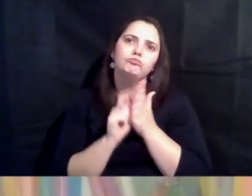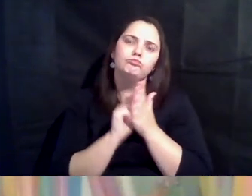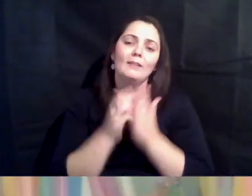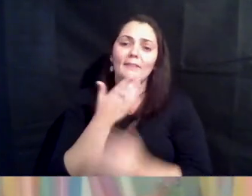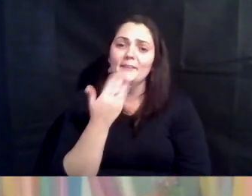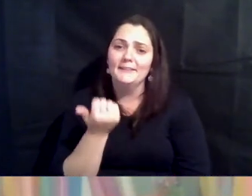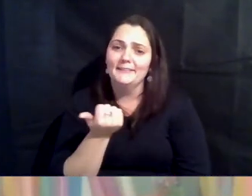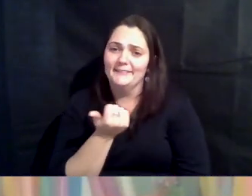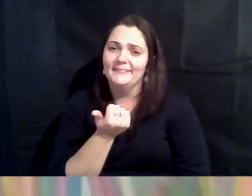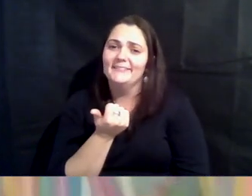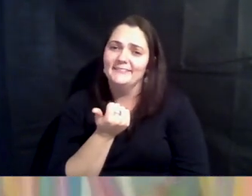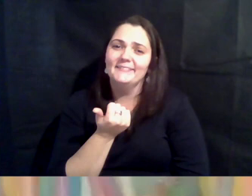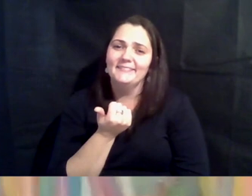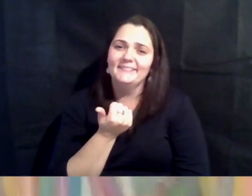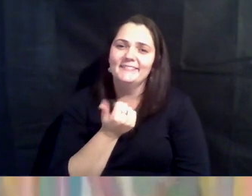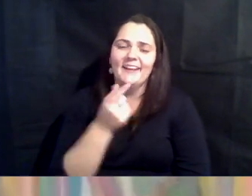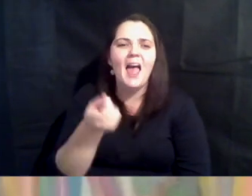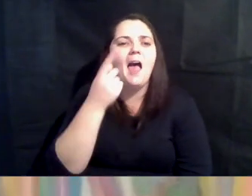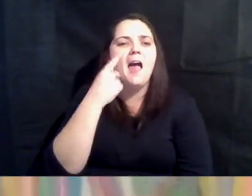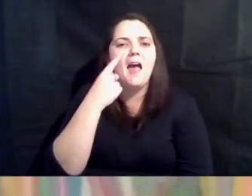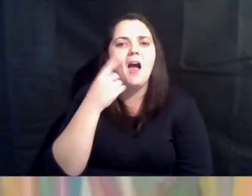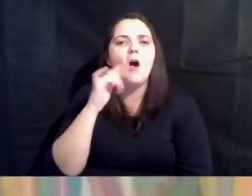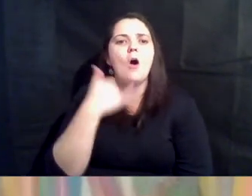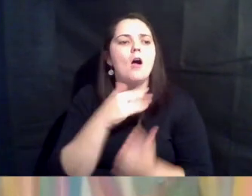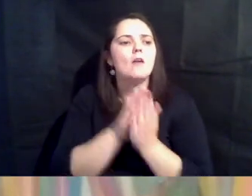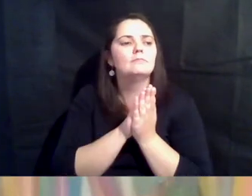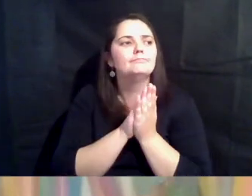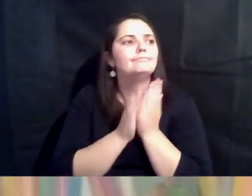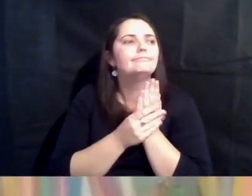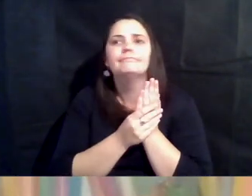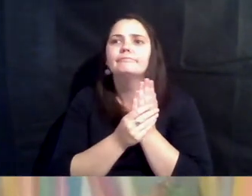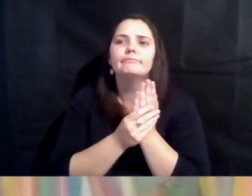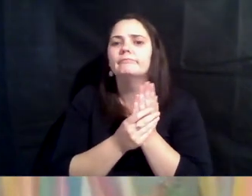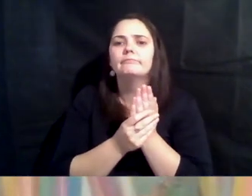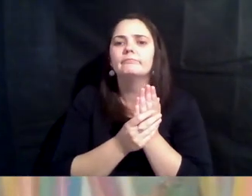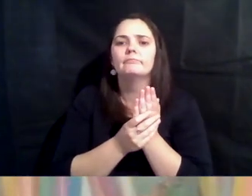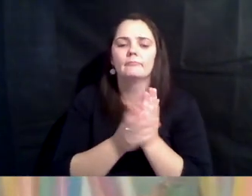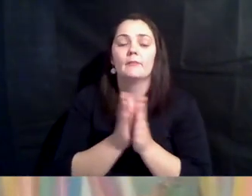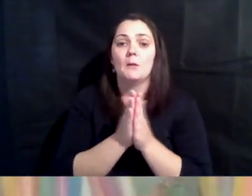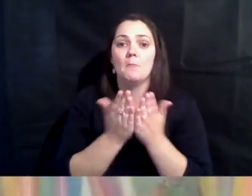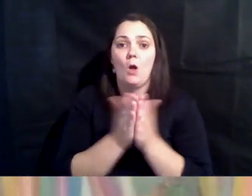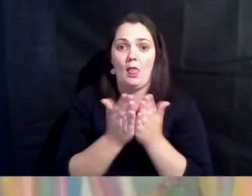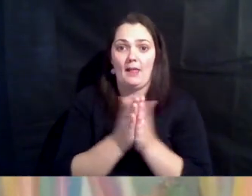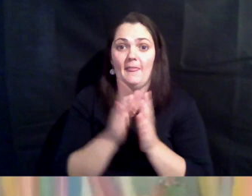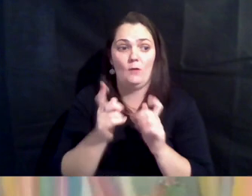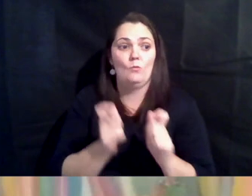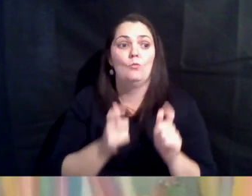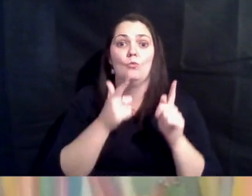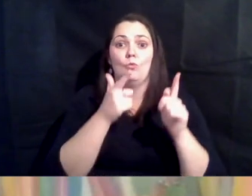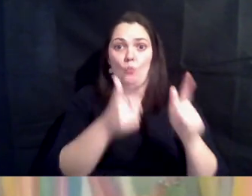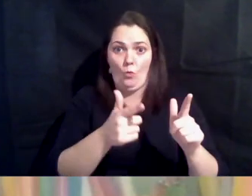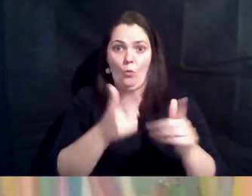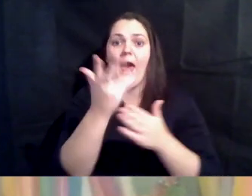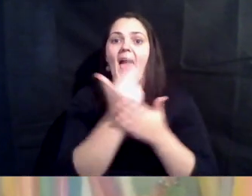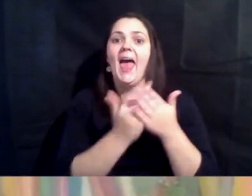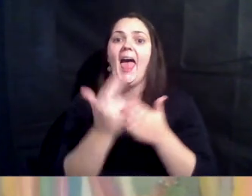to like take your zine making on the road, or like do it at the gallery. That's another really fun thing to do, is to make up your booklet and then to go to the